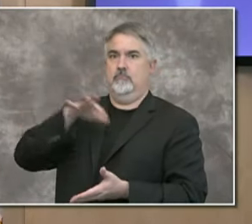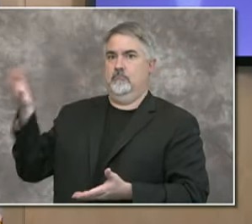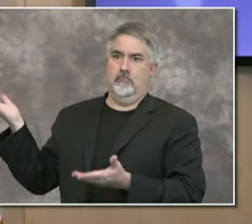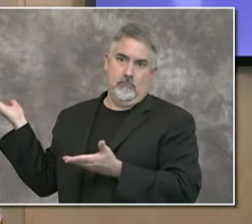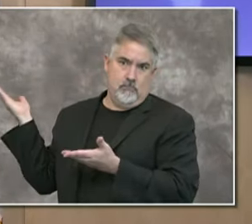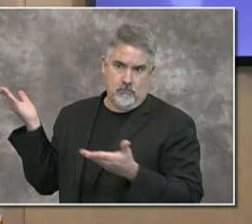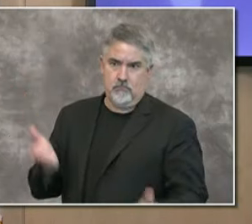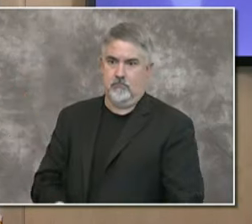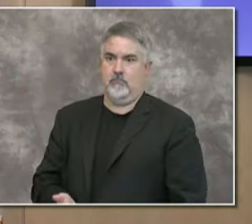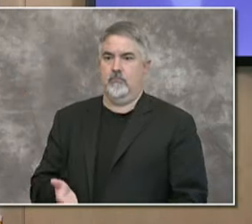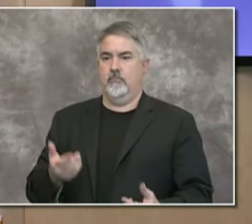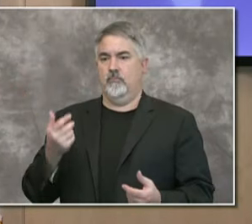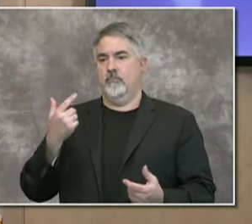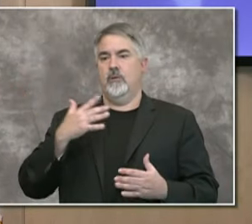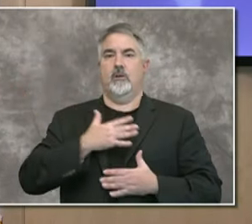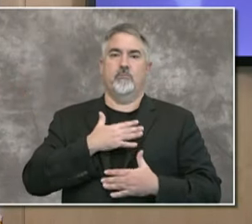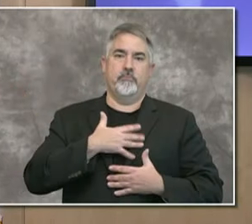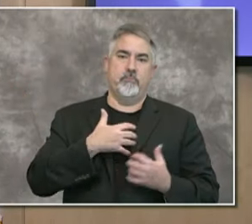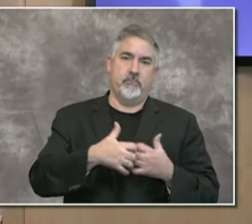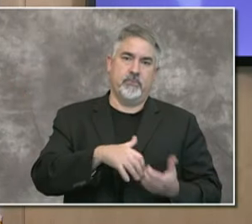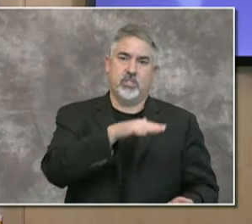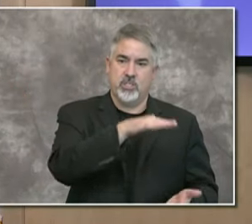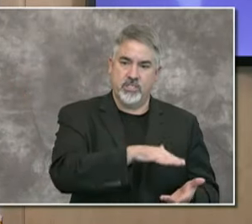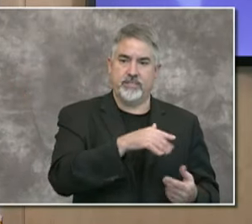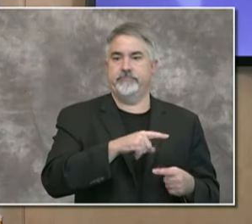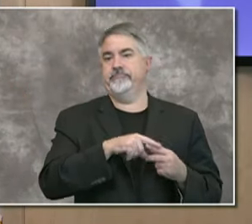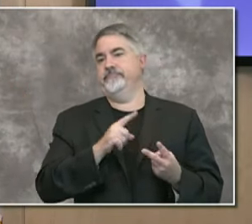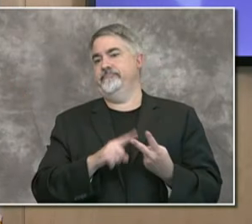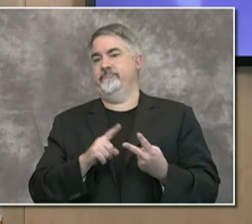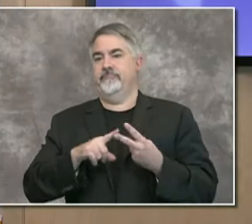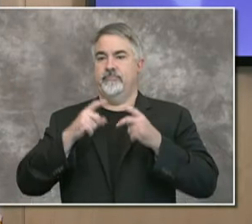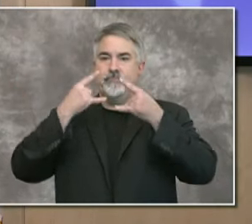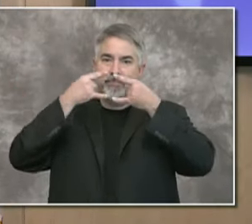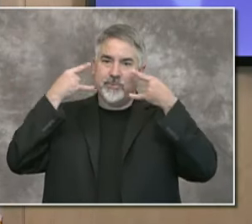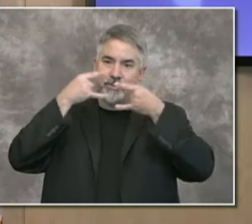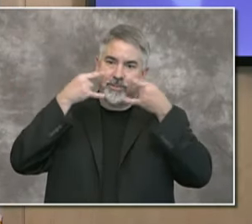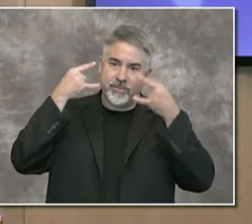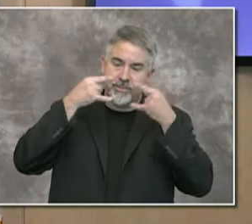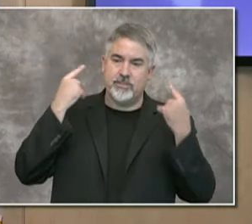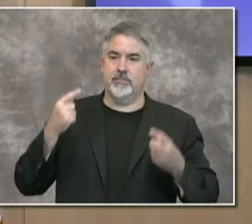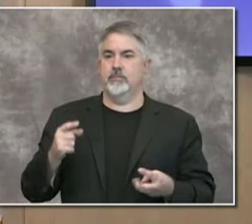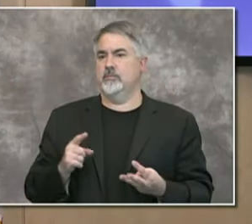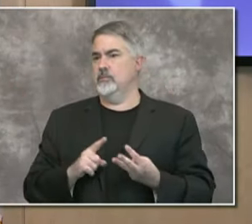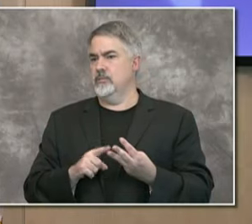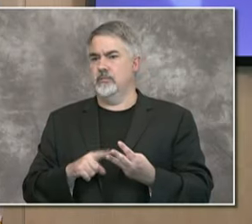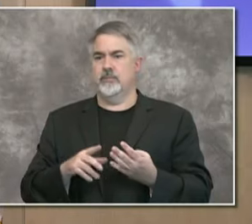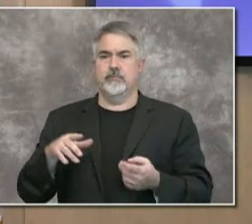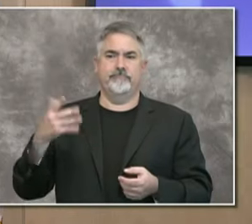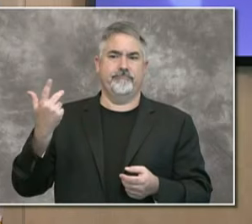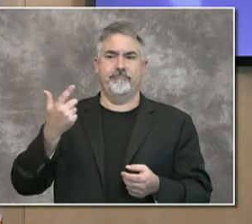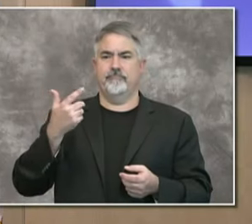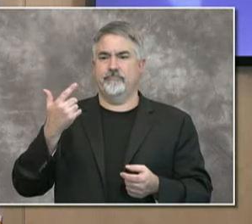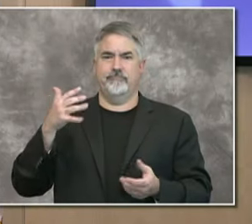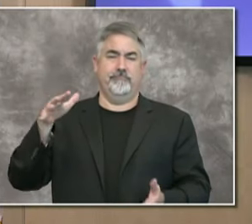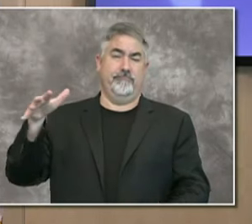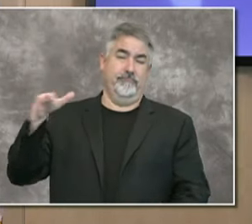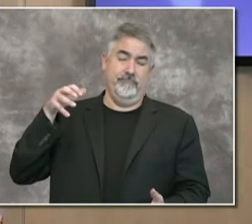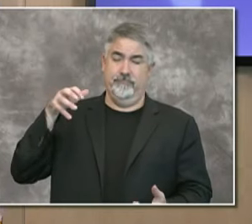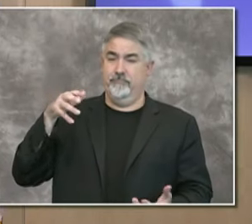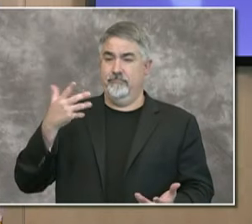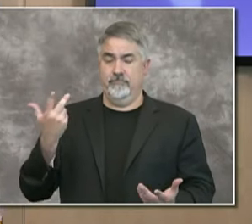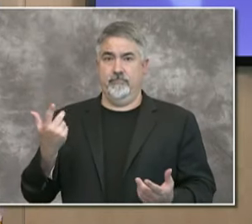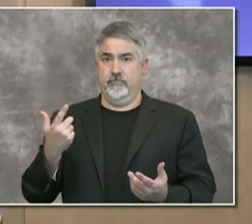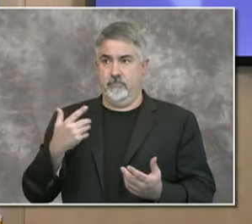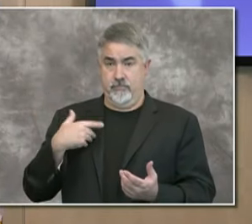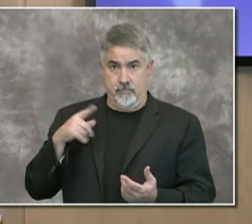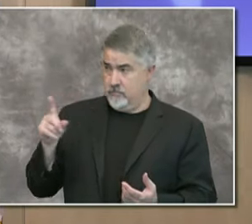of respirators and simple surgical masks, and not just one-time purchase. It's going to be a monthly purchase from what we understand. And just